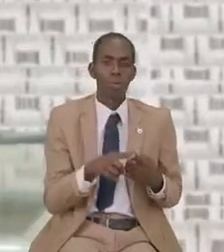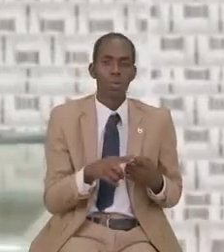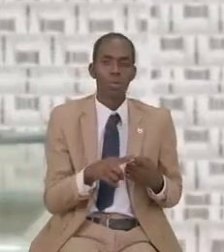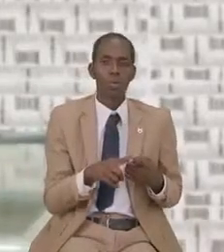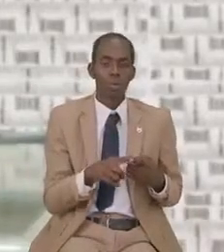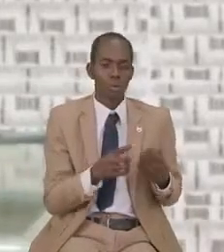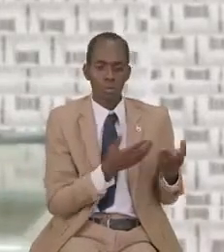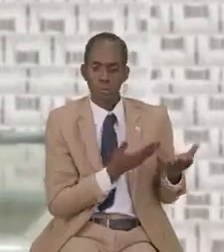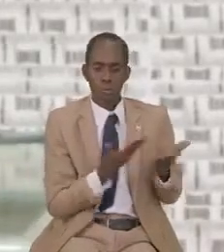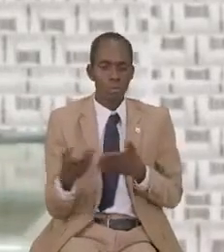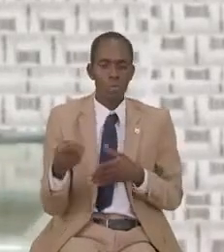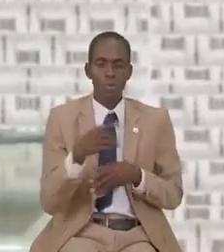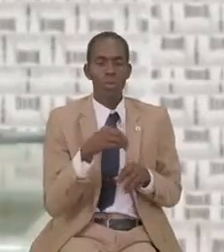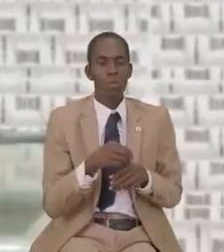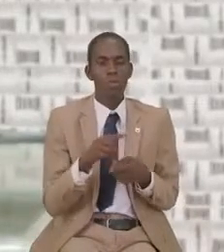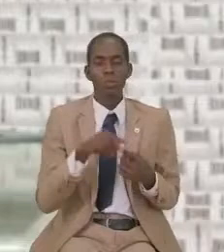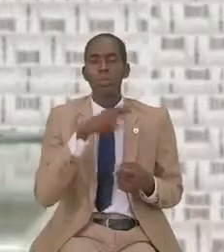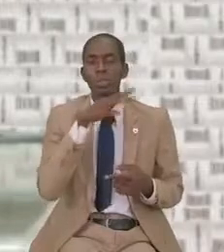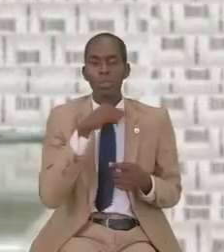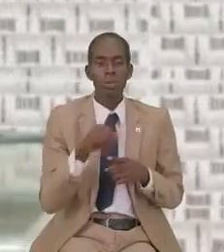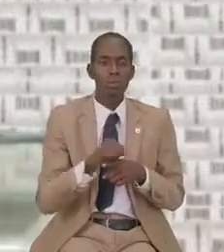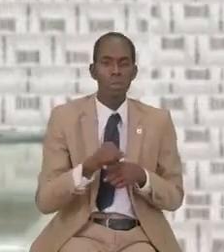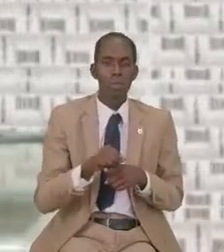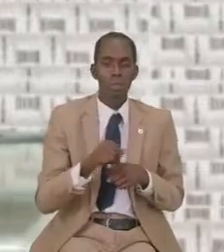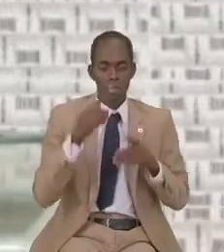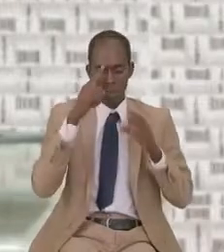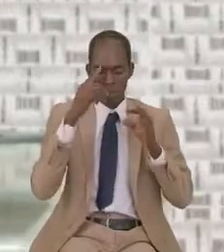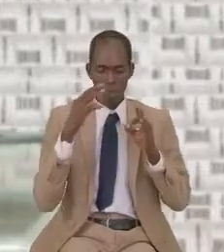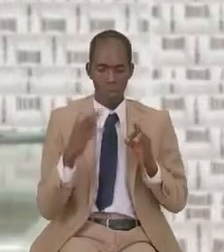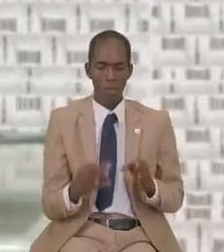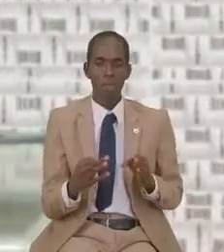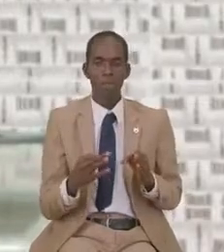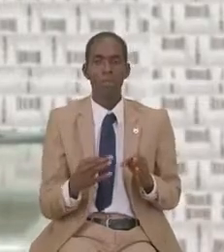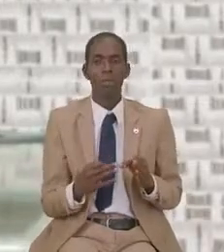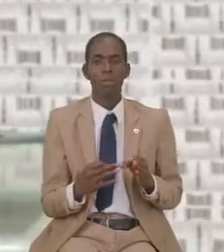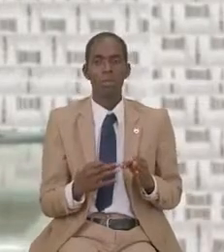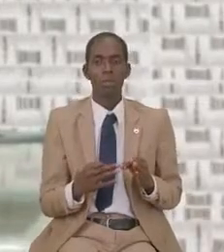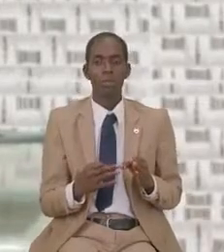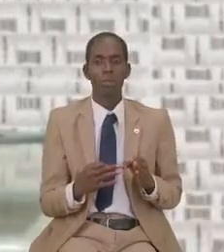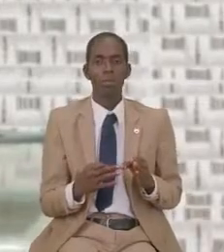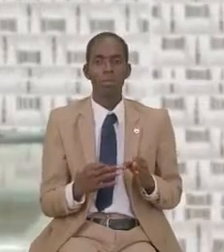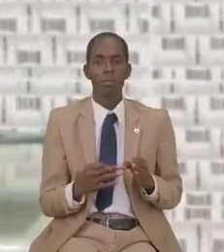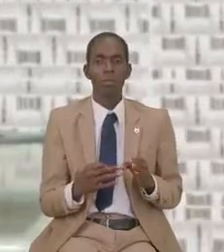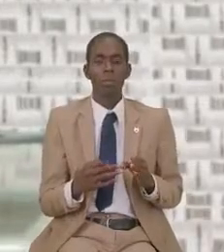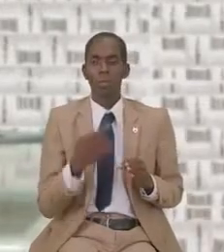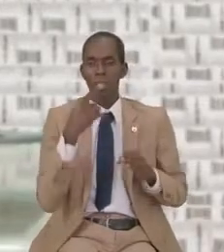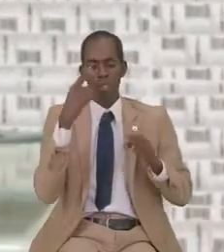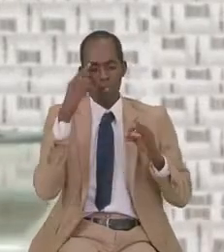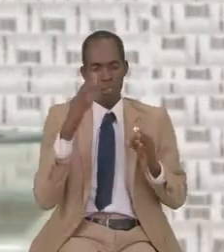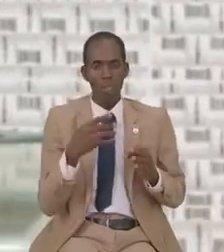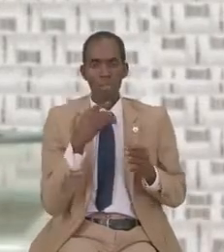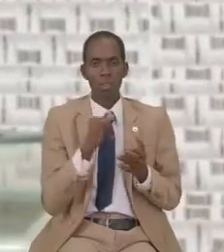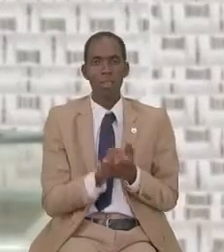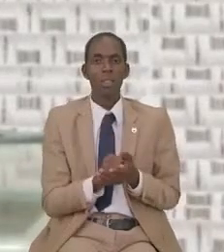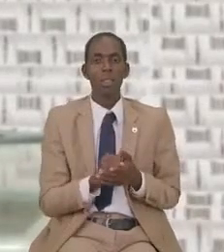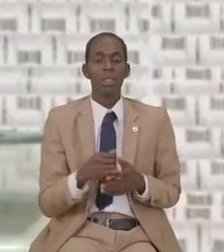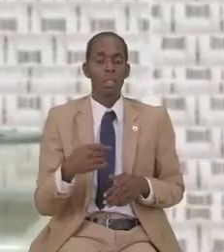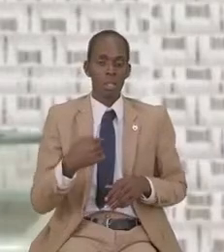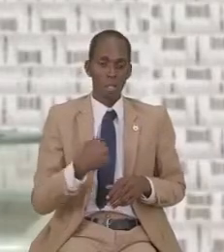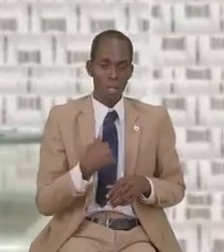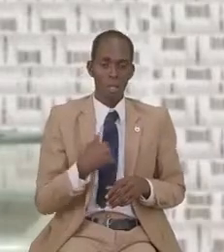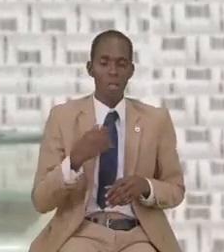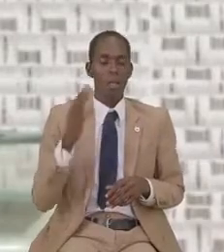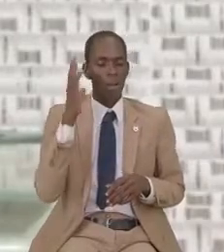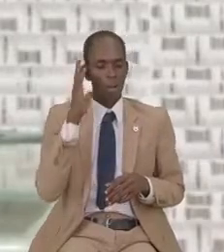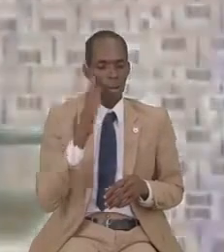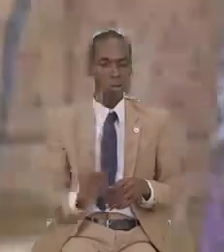you in, make up your mind, I will remain pure. Call upon the Lord,